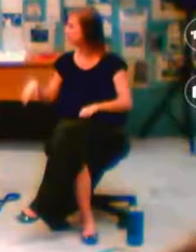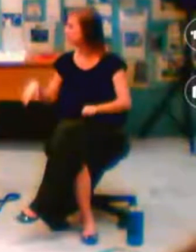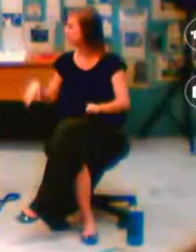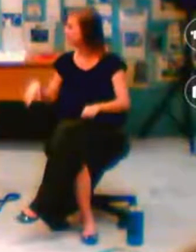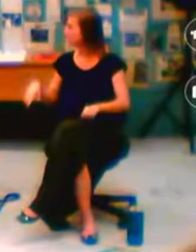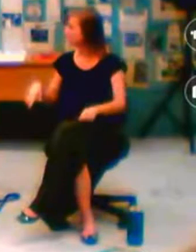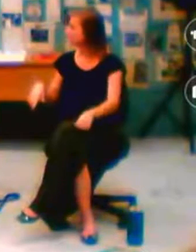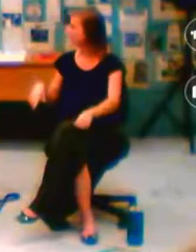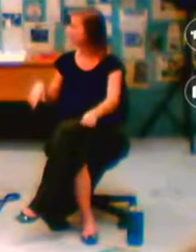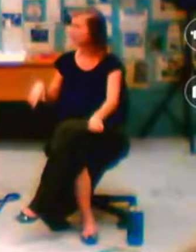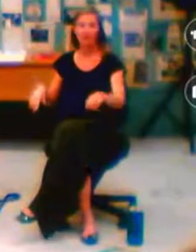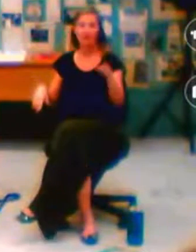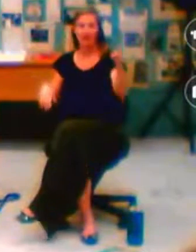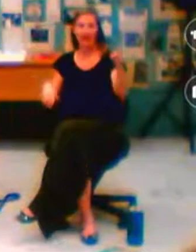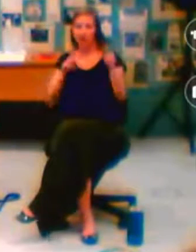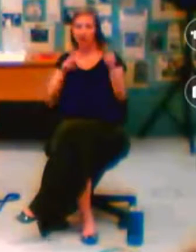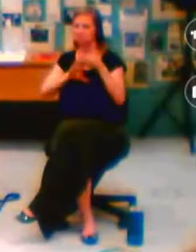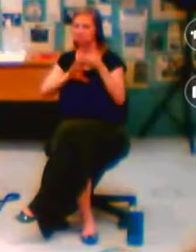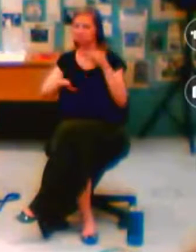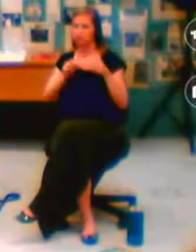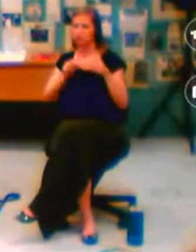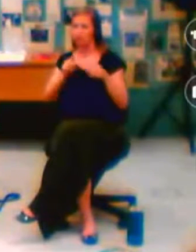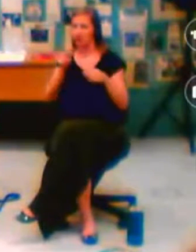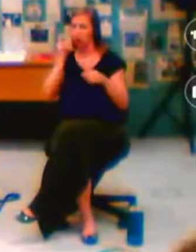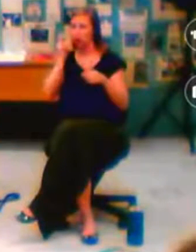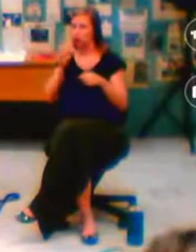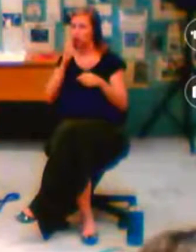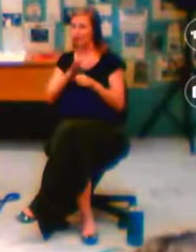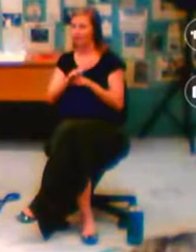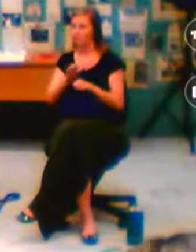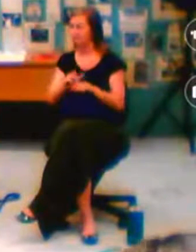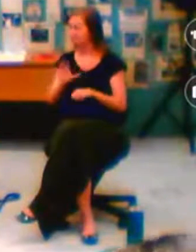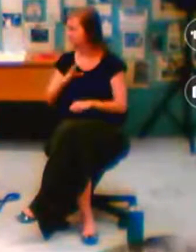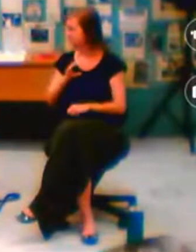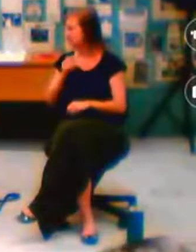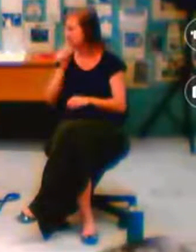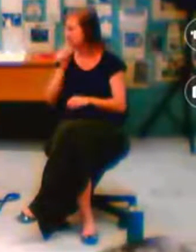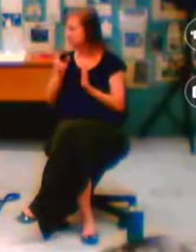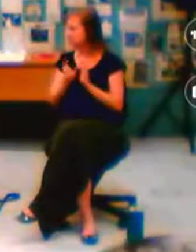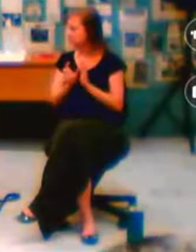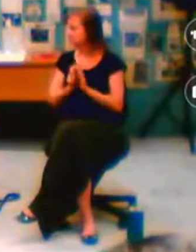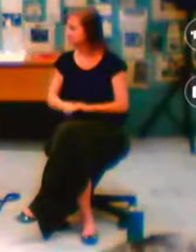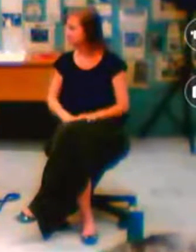Yeah, it works. Oh, you didn't hear any of that.